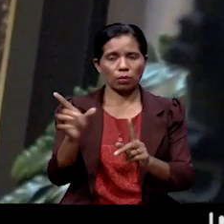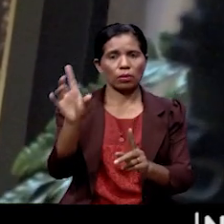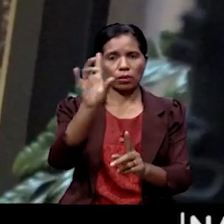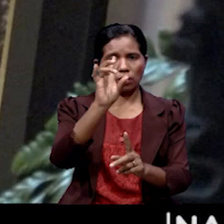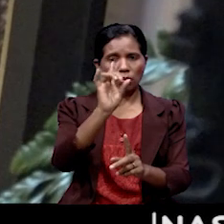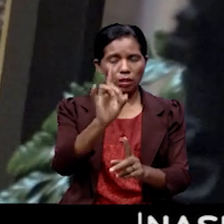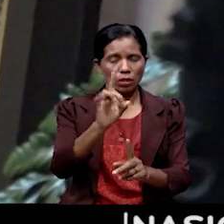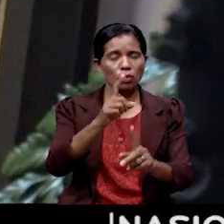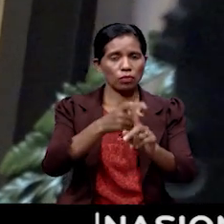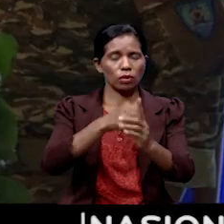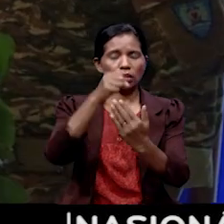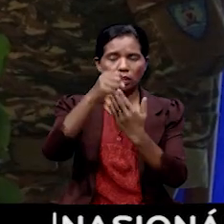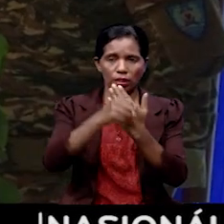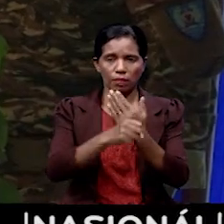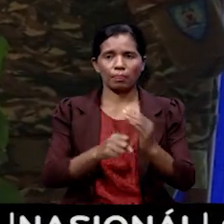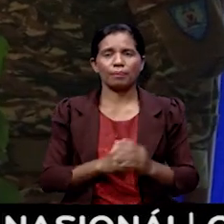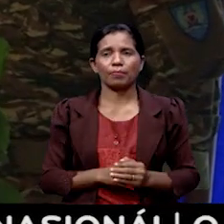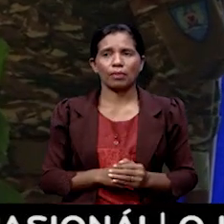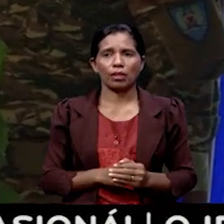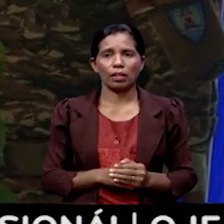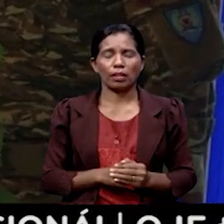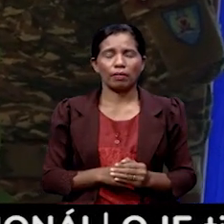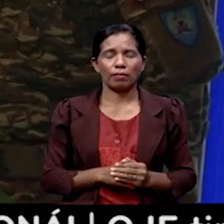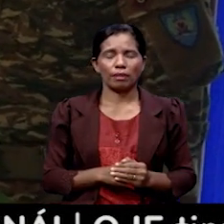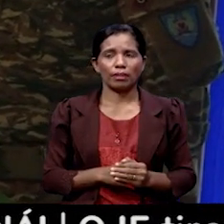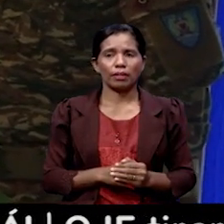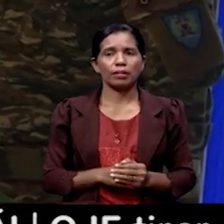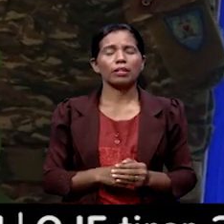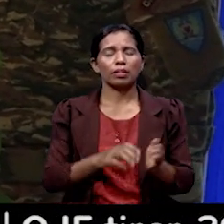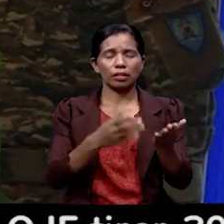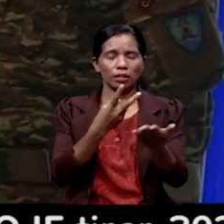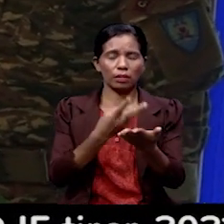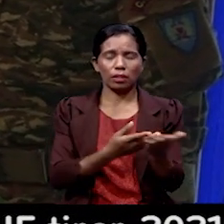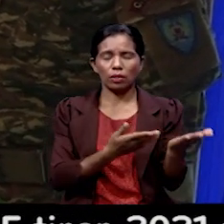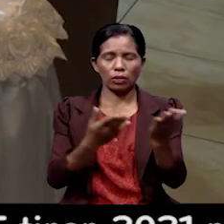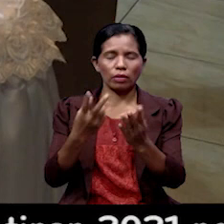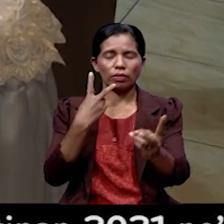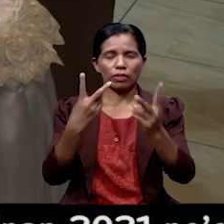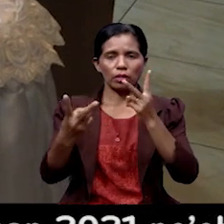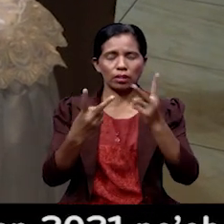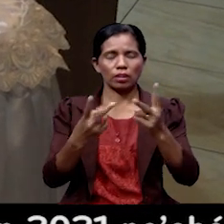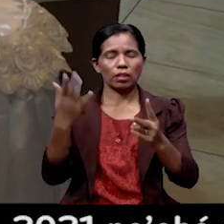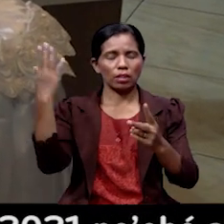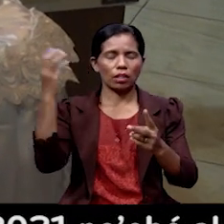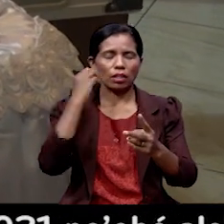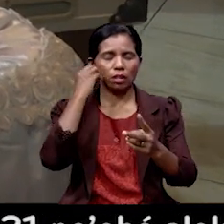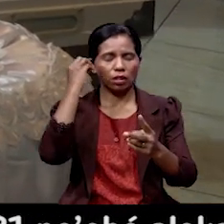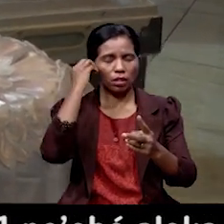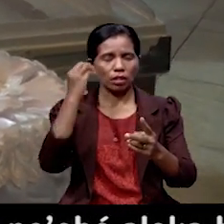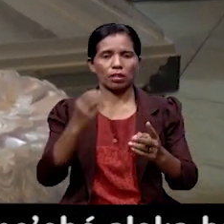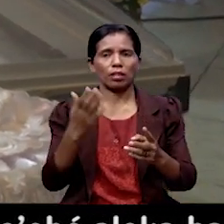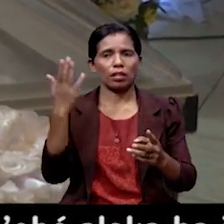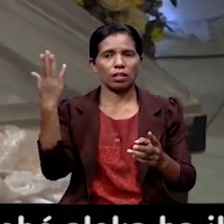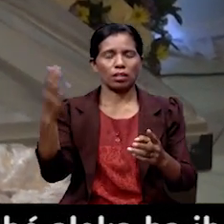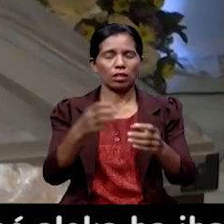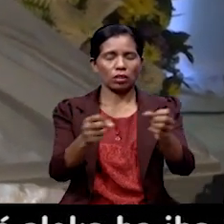ne. Molok halau seremoni funebre, saudoso ni ising mate seluri ba visita saudoso ni umalisan, wae boro ren raha